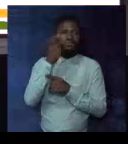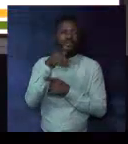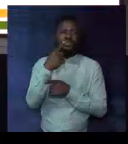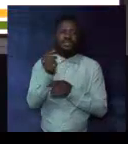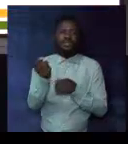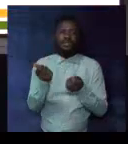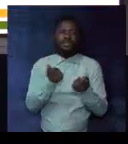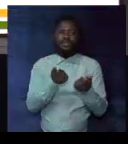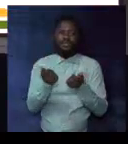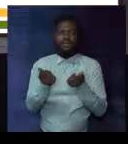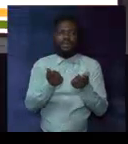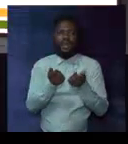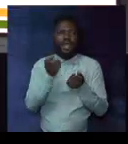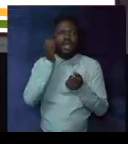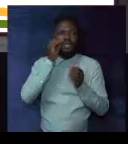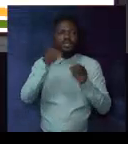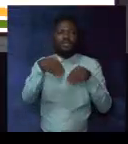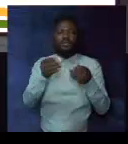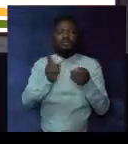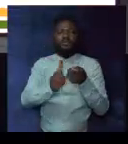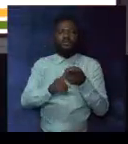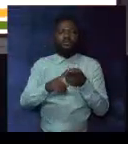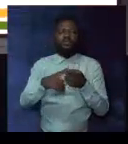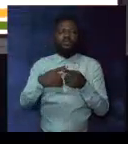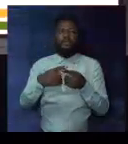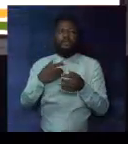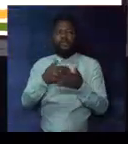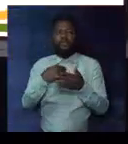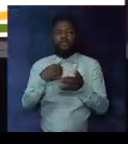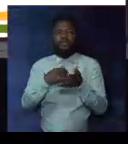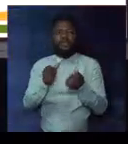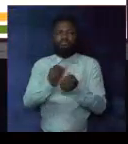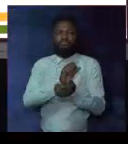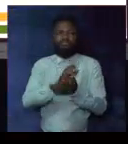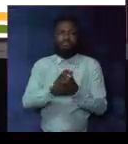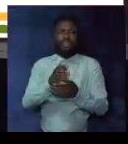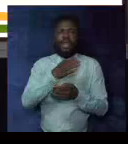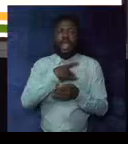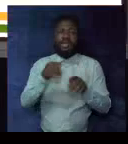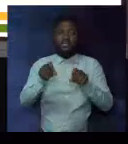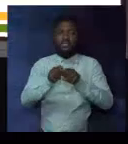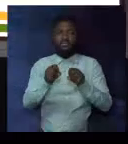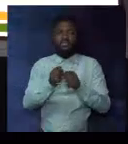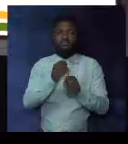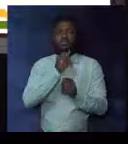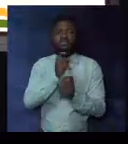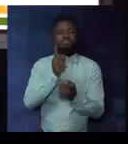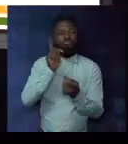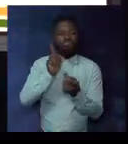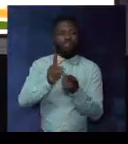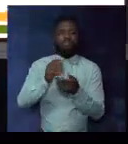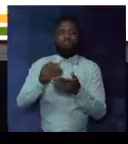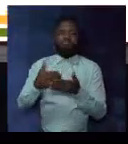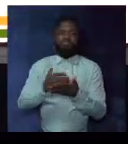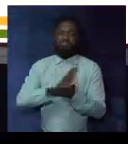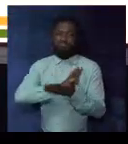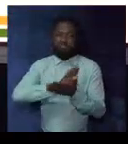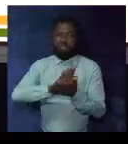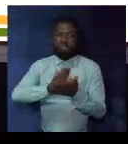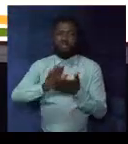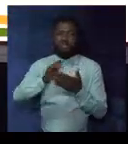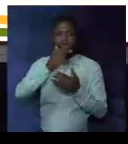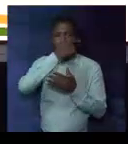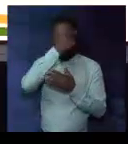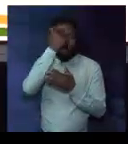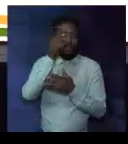saw that the car he gave to Kotobaje and the shoe were just as if he just bought them,